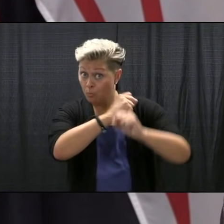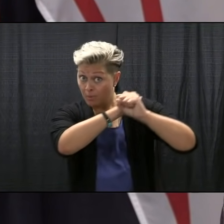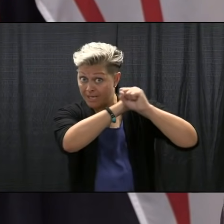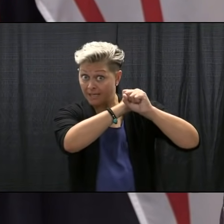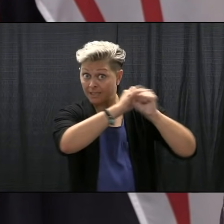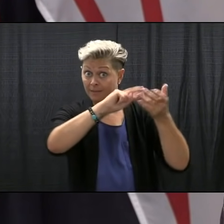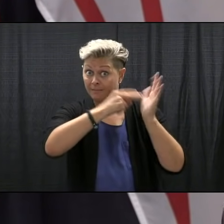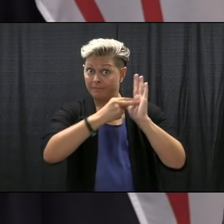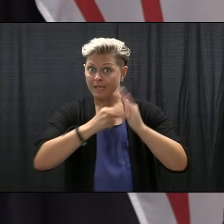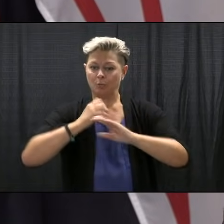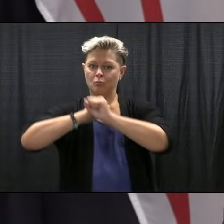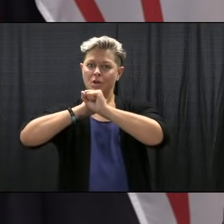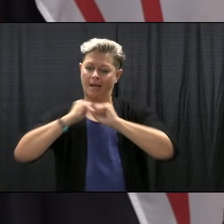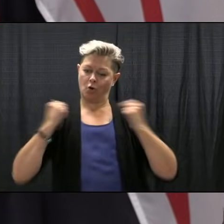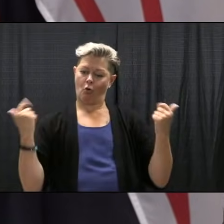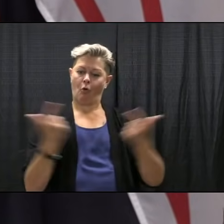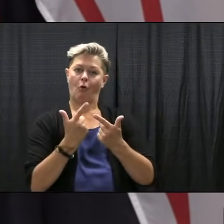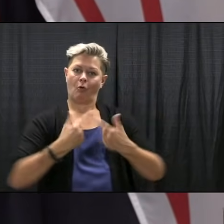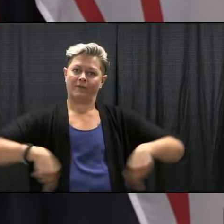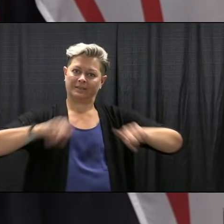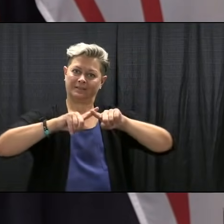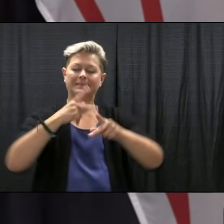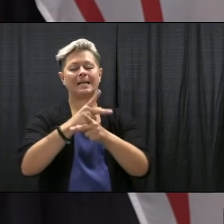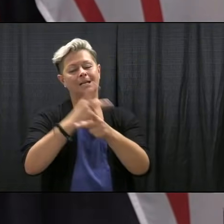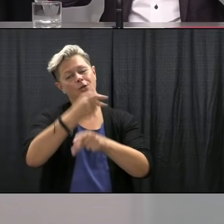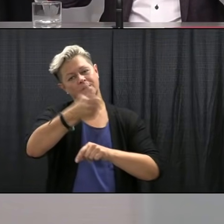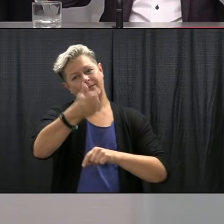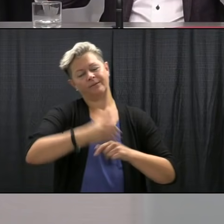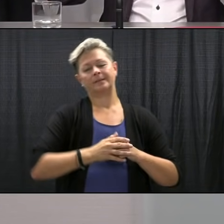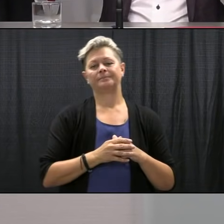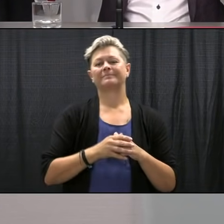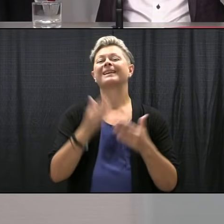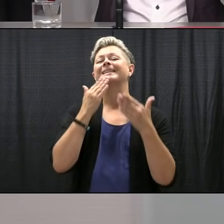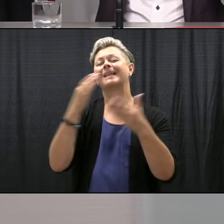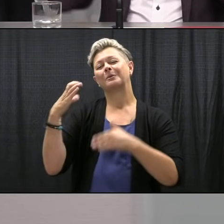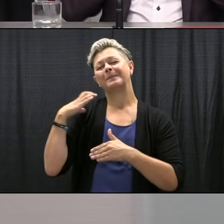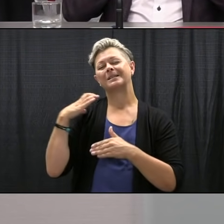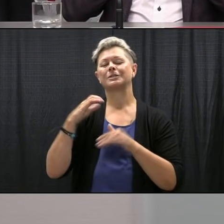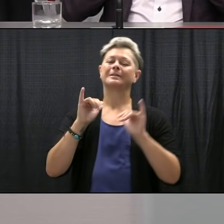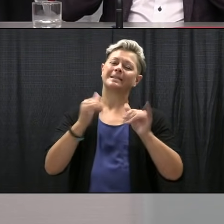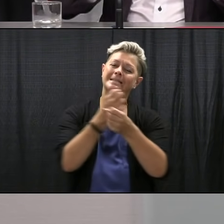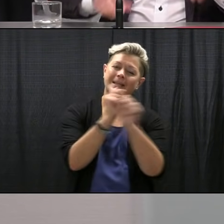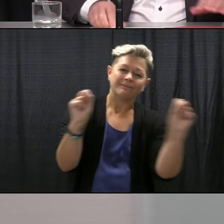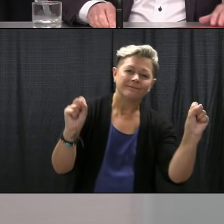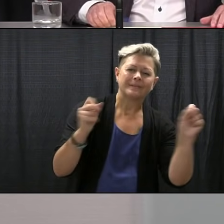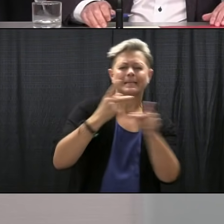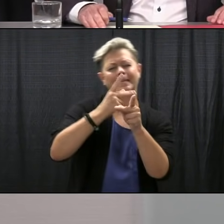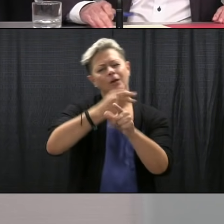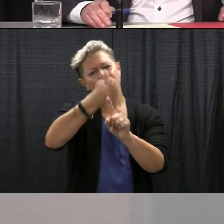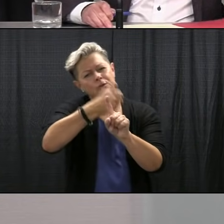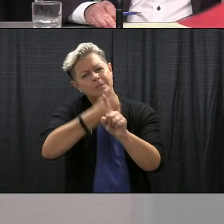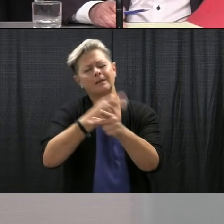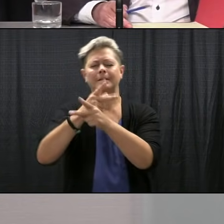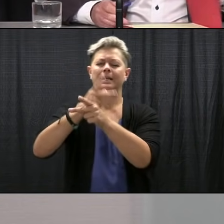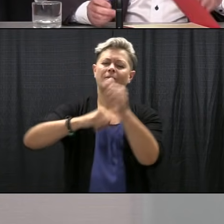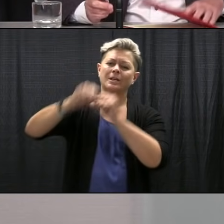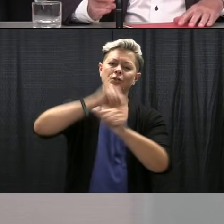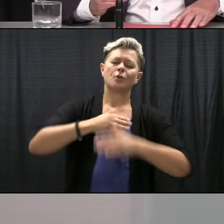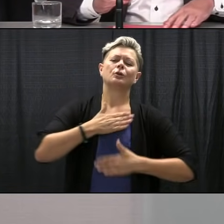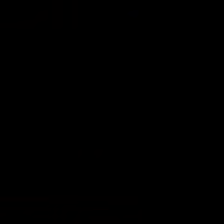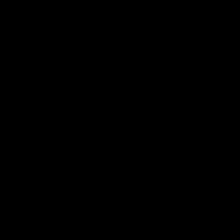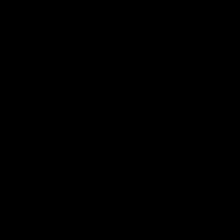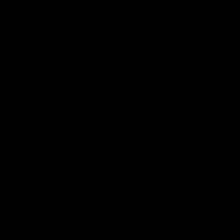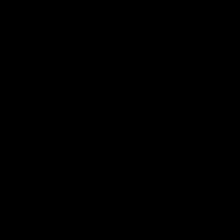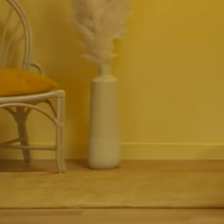all protected. Take care. Thank you, Minister. Stay safe, everyone. Take care of yourselves and each other, and enjoy the rest of your